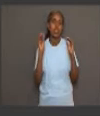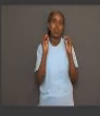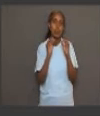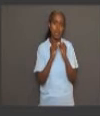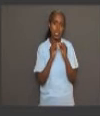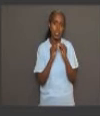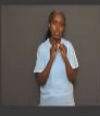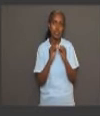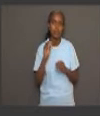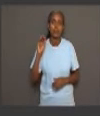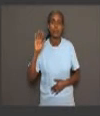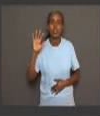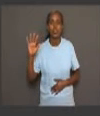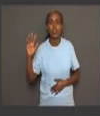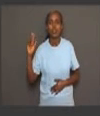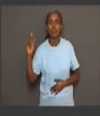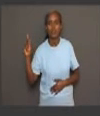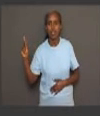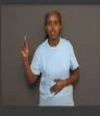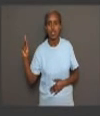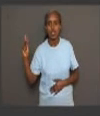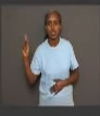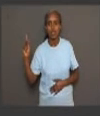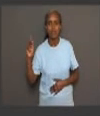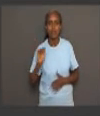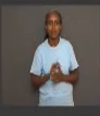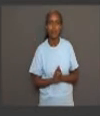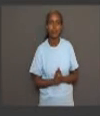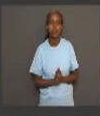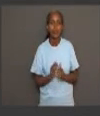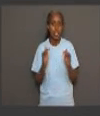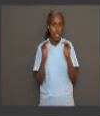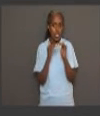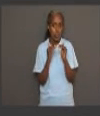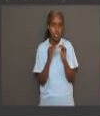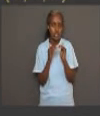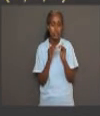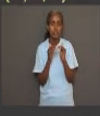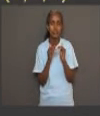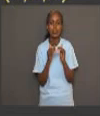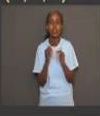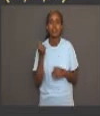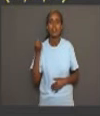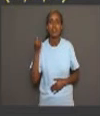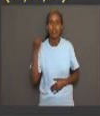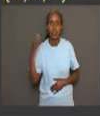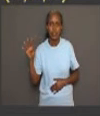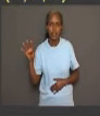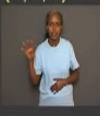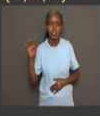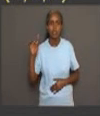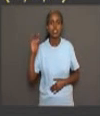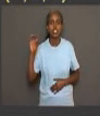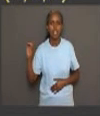8J plus 5K equals